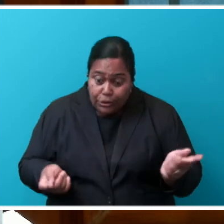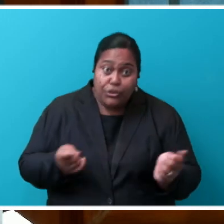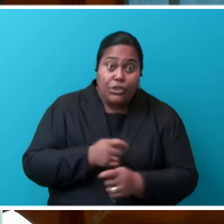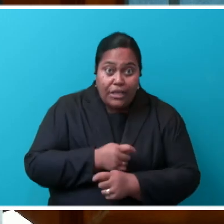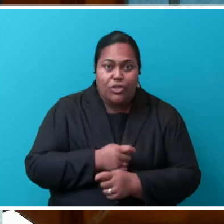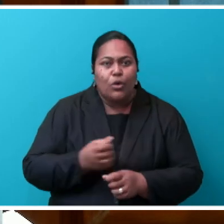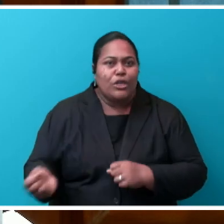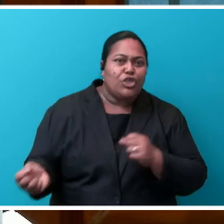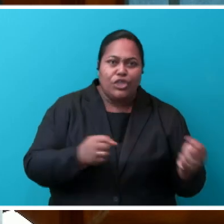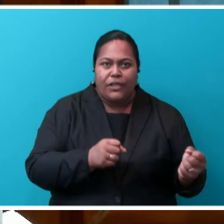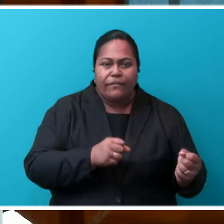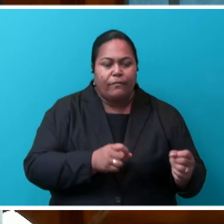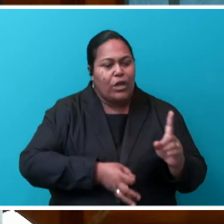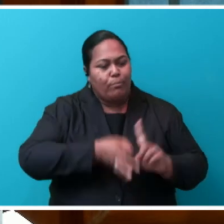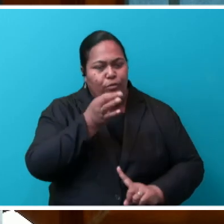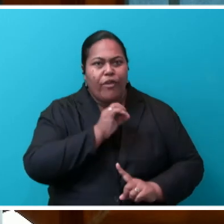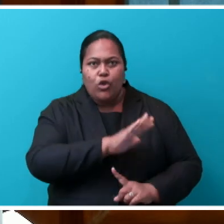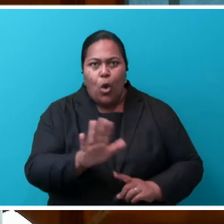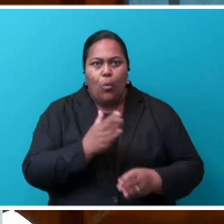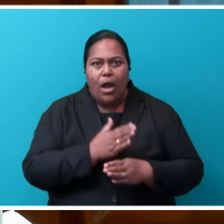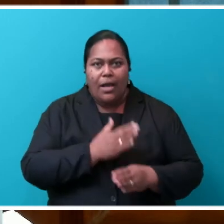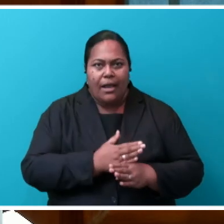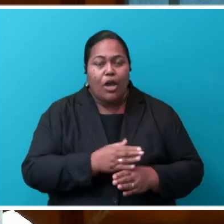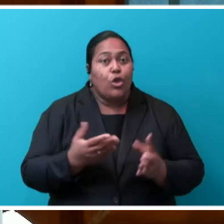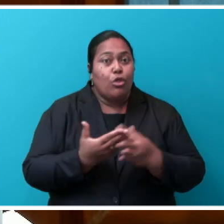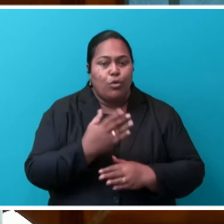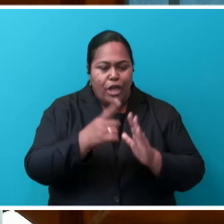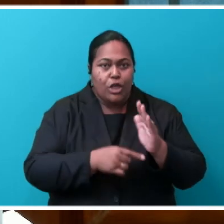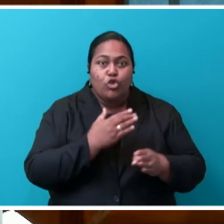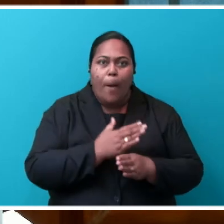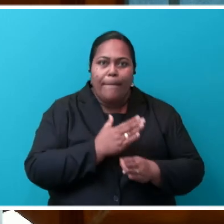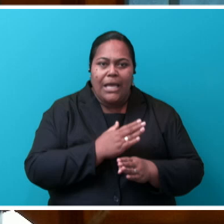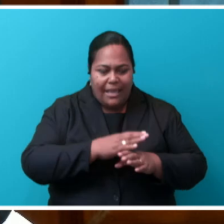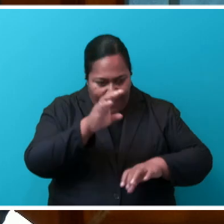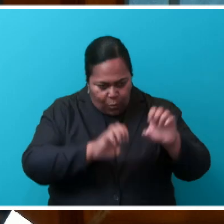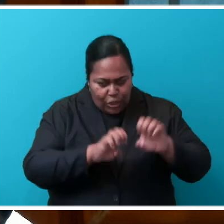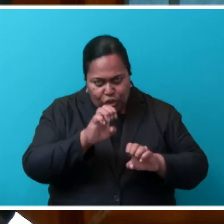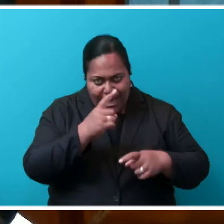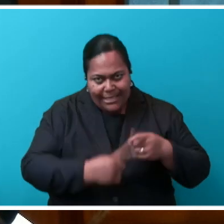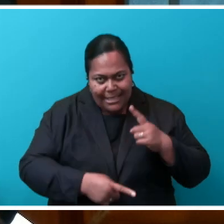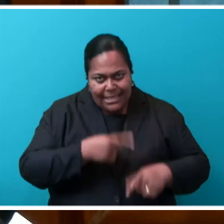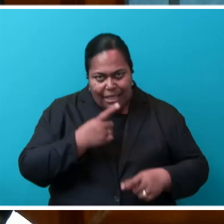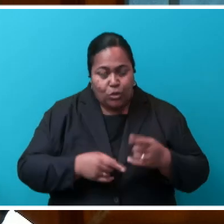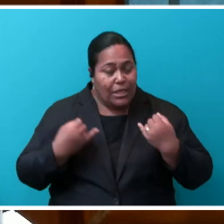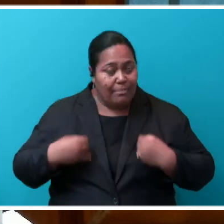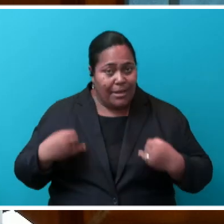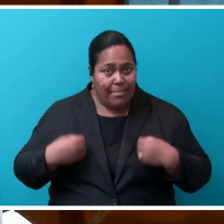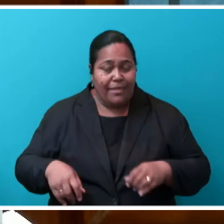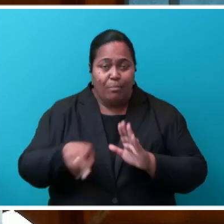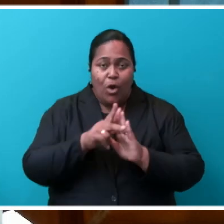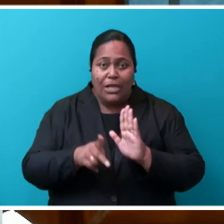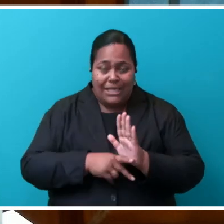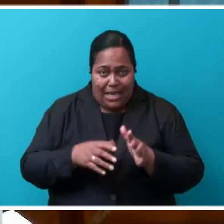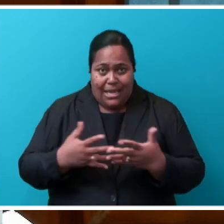corrections reforms and the job evaluation exercise. Implementing the policy, the framework has been developed is clearly